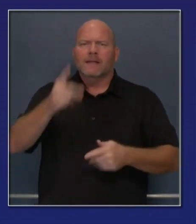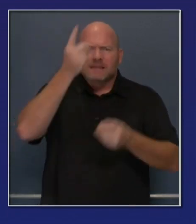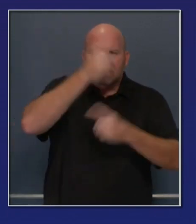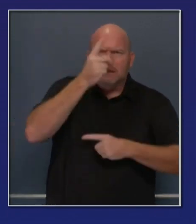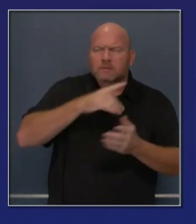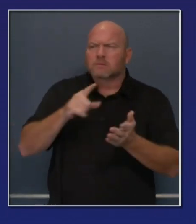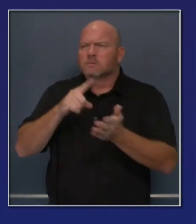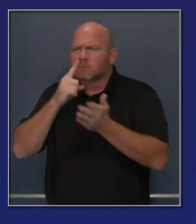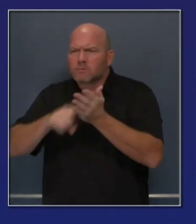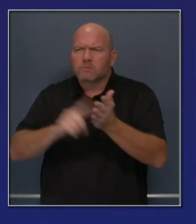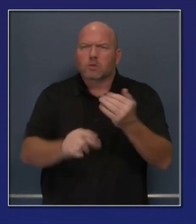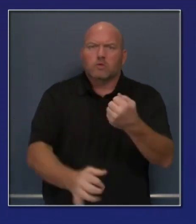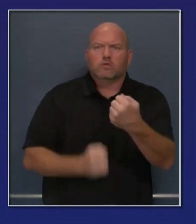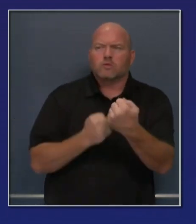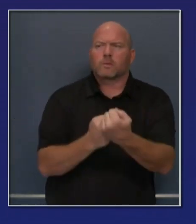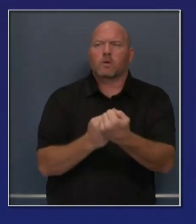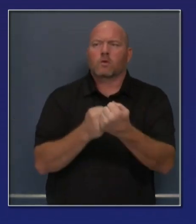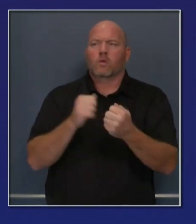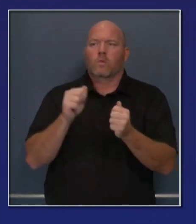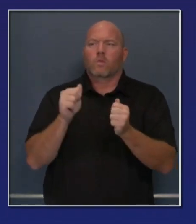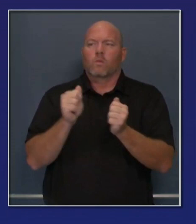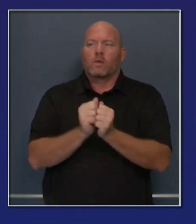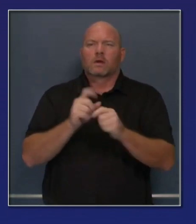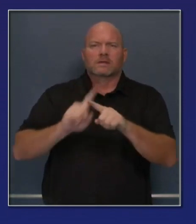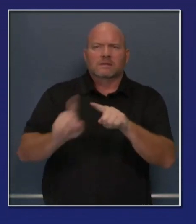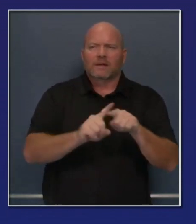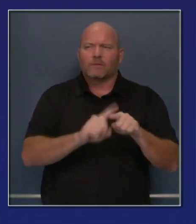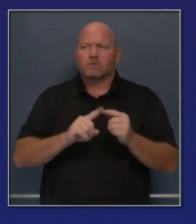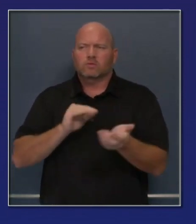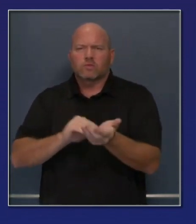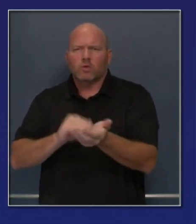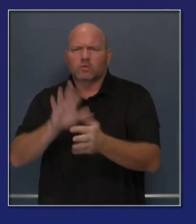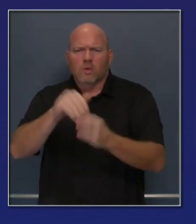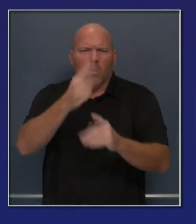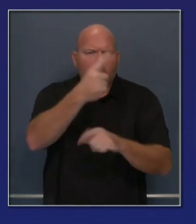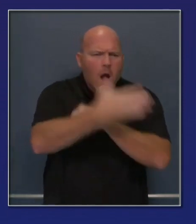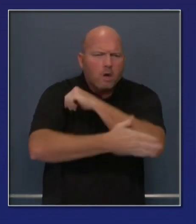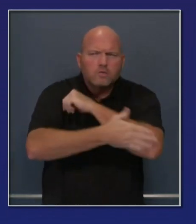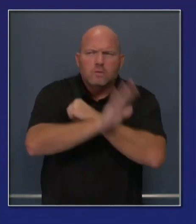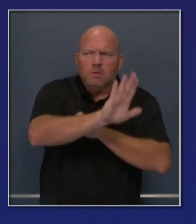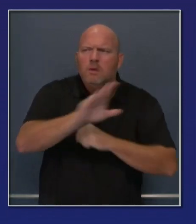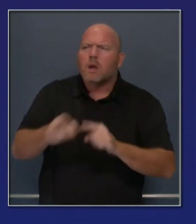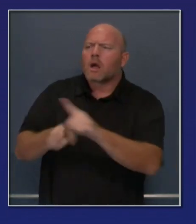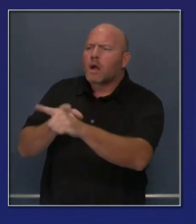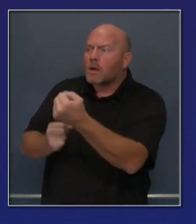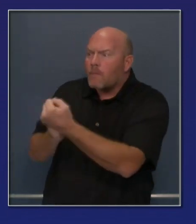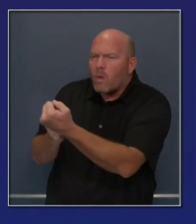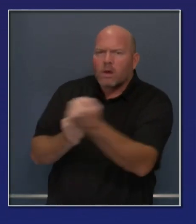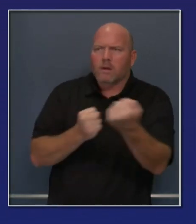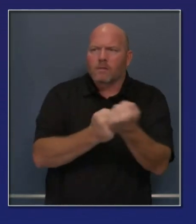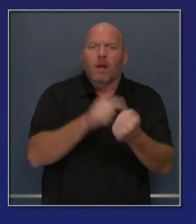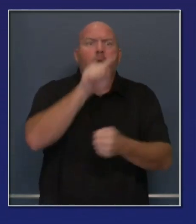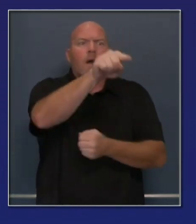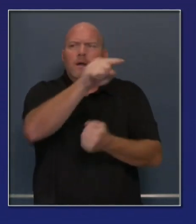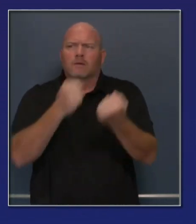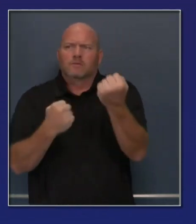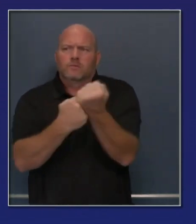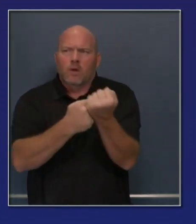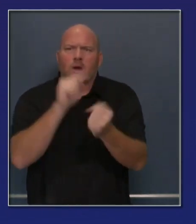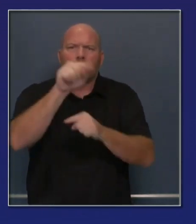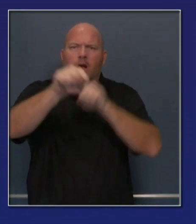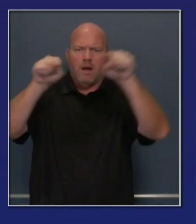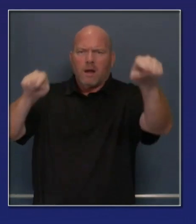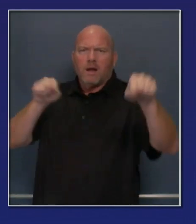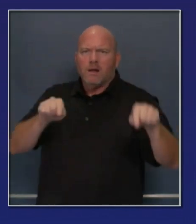with epidemiologists that might be in one county supporting another county hundreds of miles away, because they can do